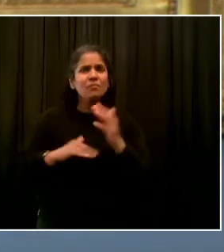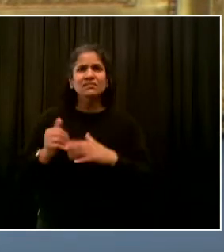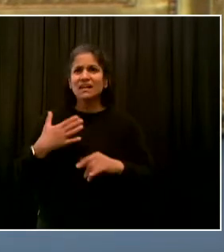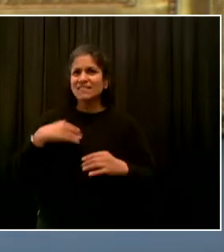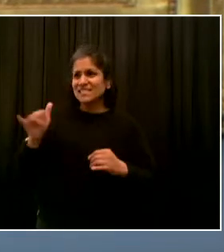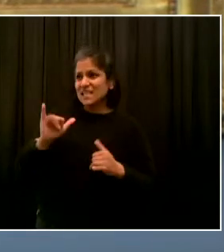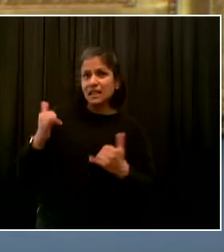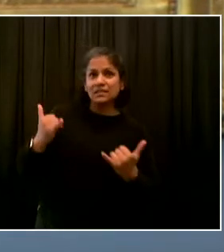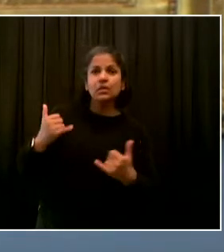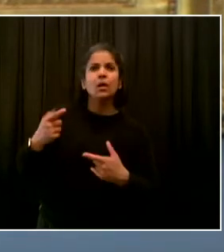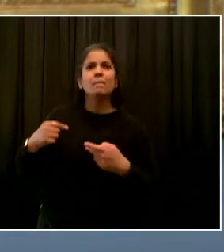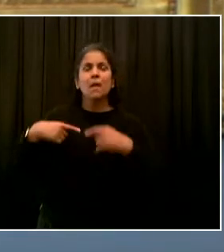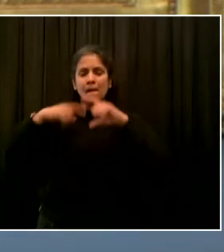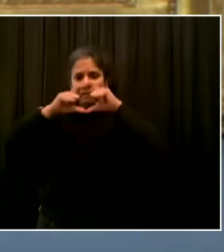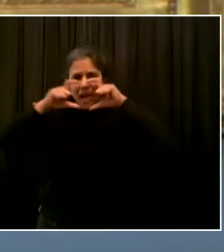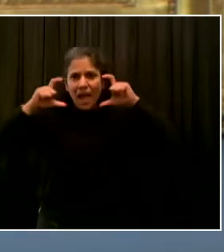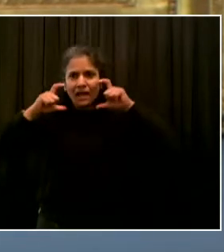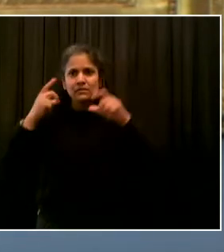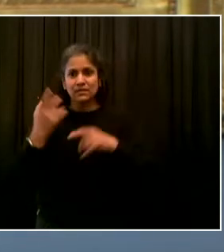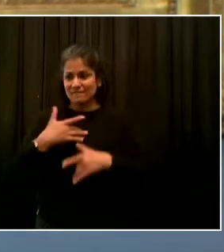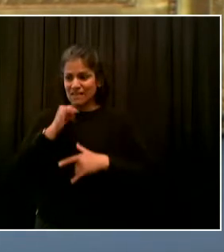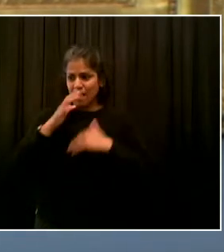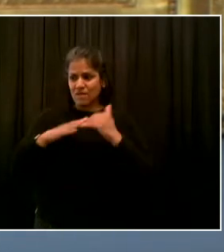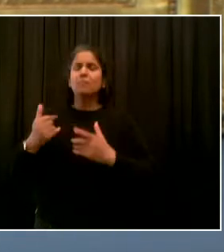If you don't know the